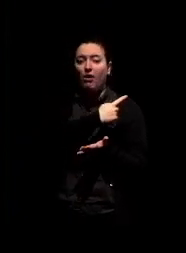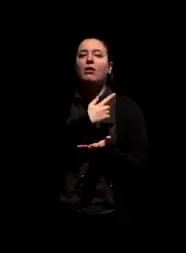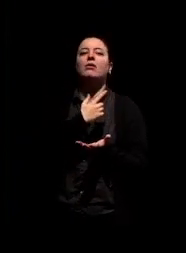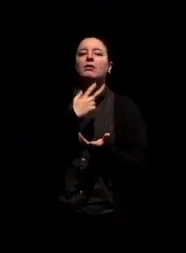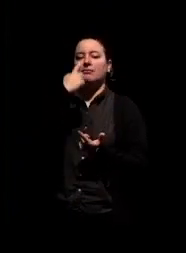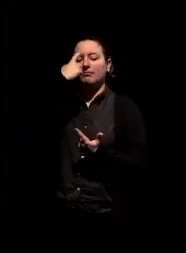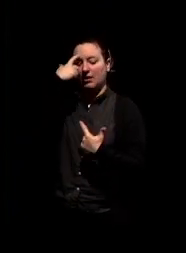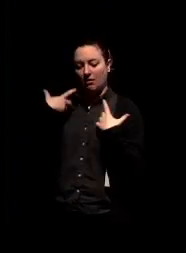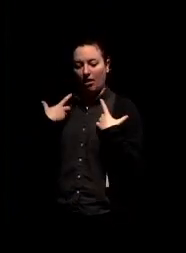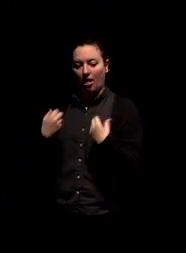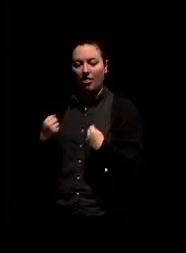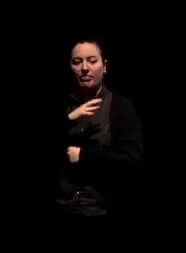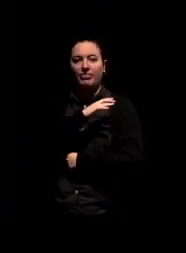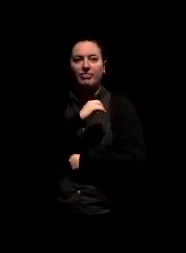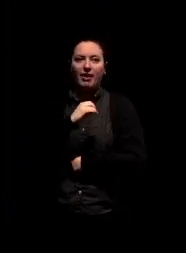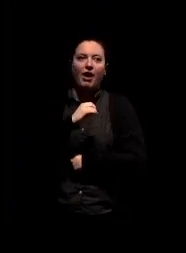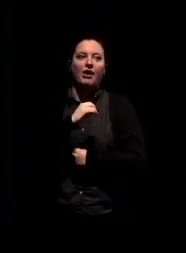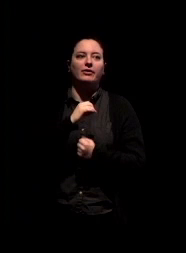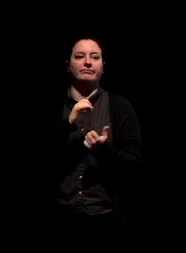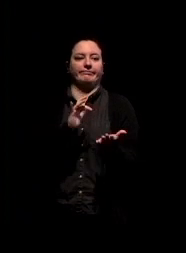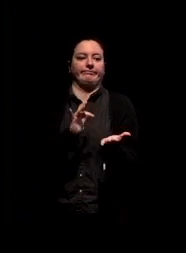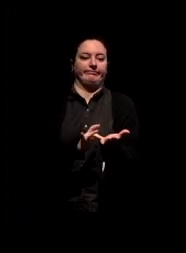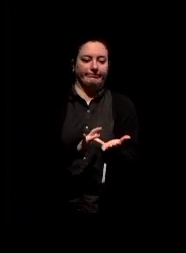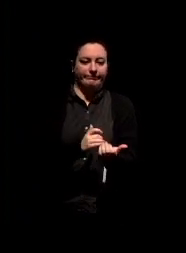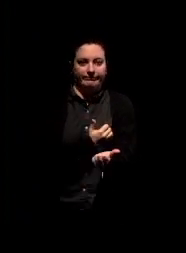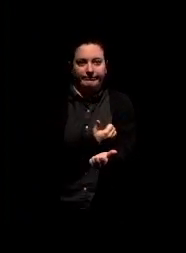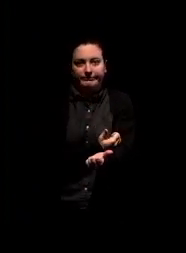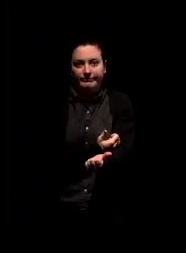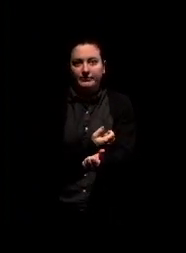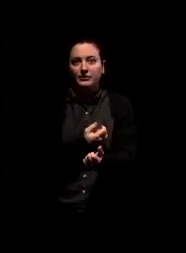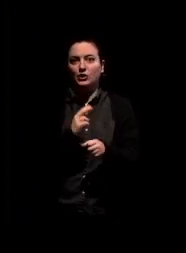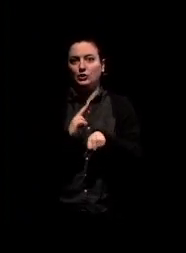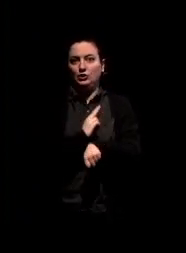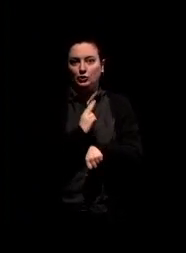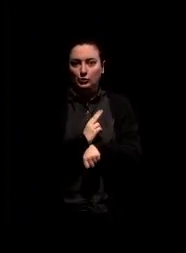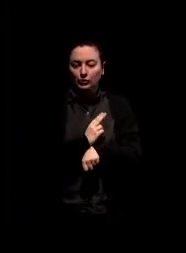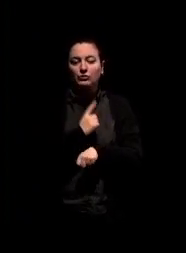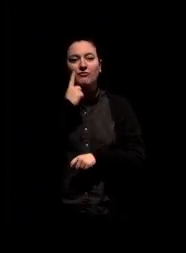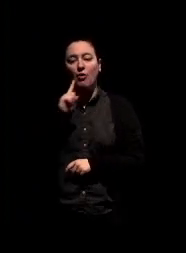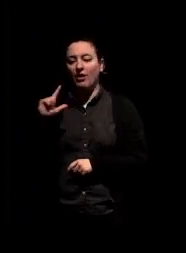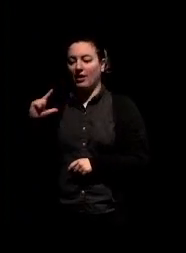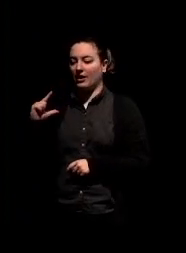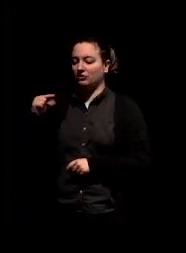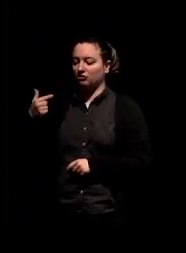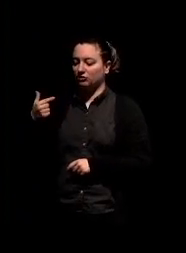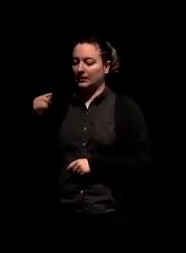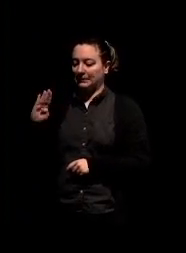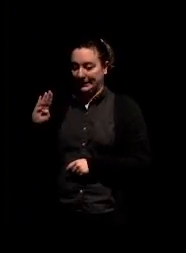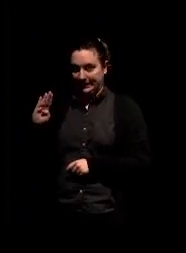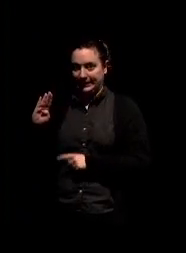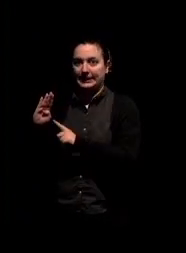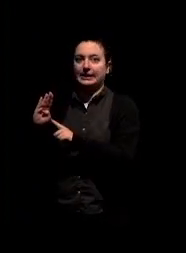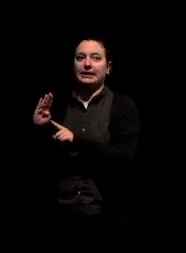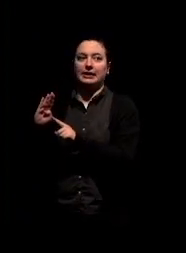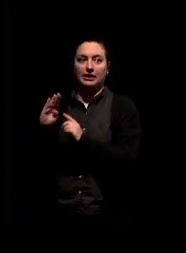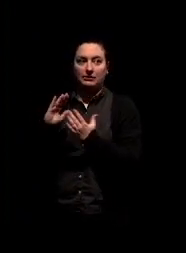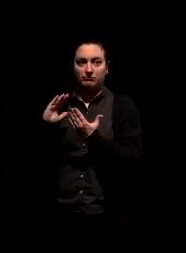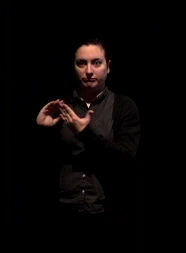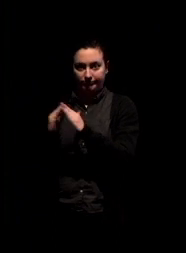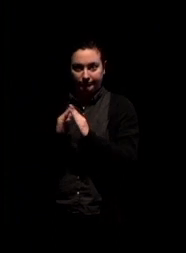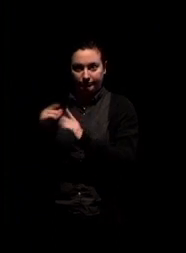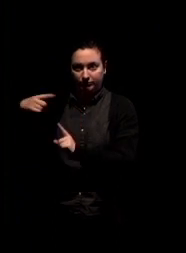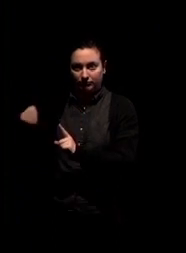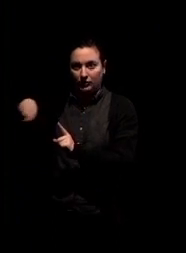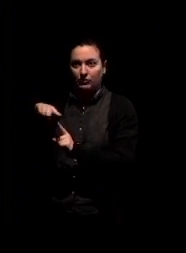substance use for LGB populations and adults in the CDC's National Health Interview